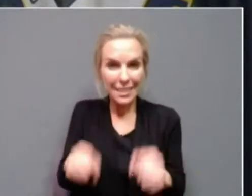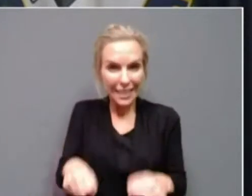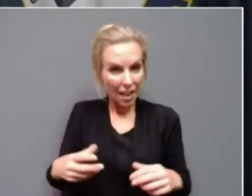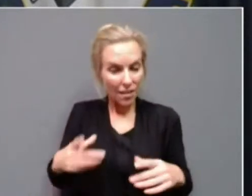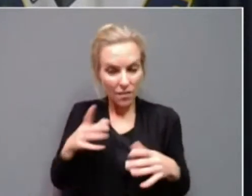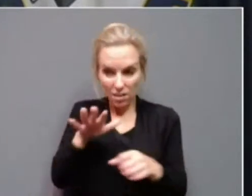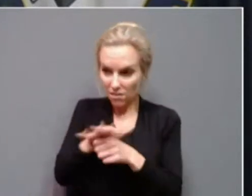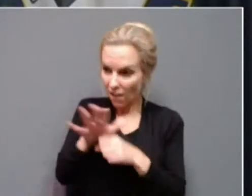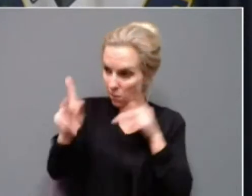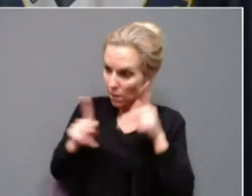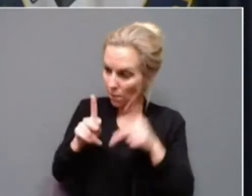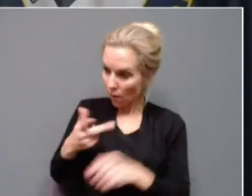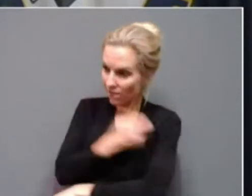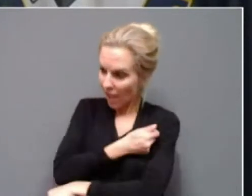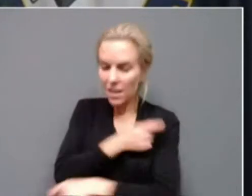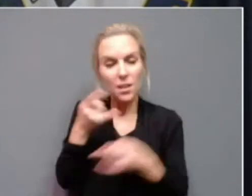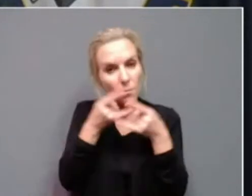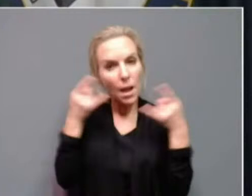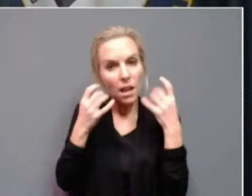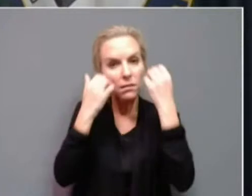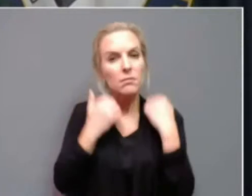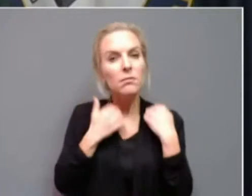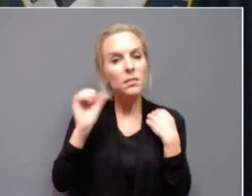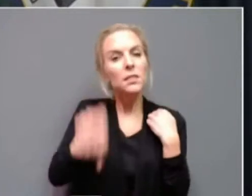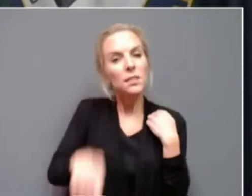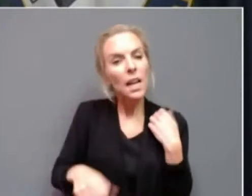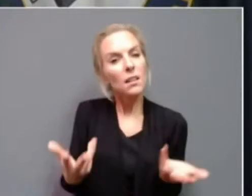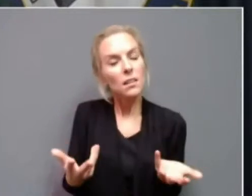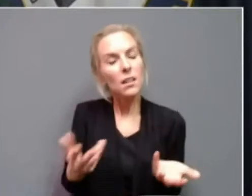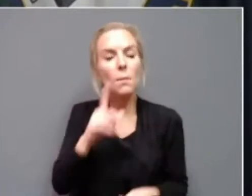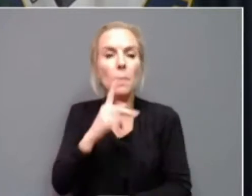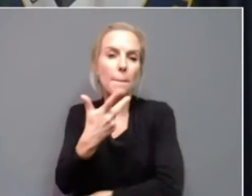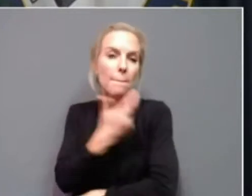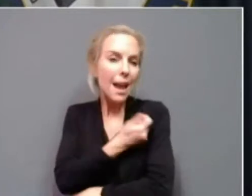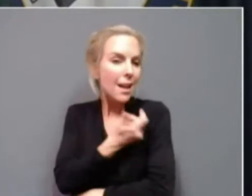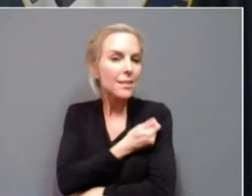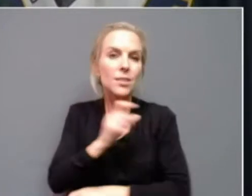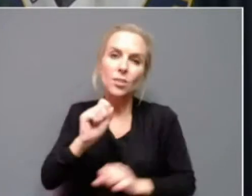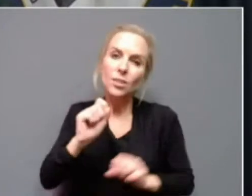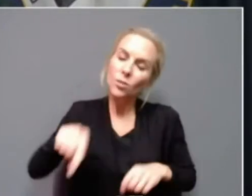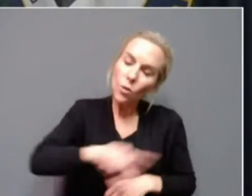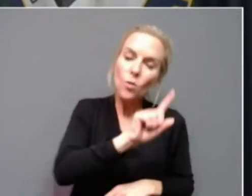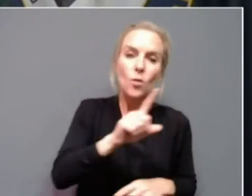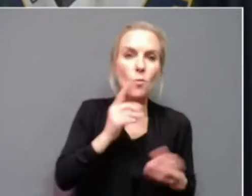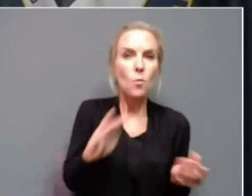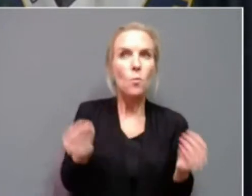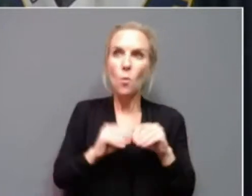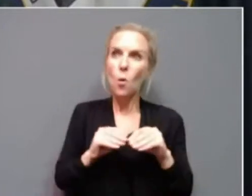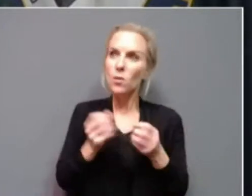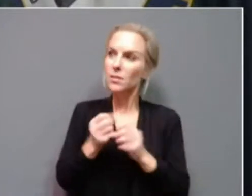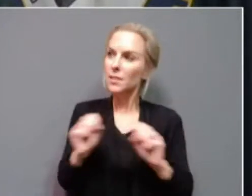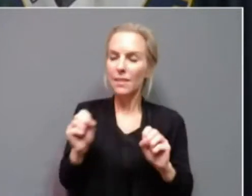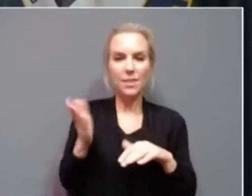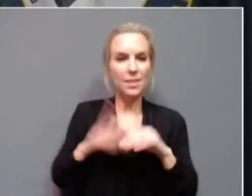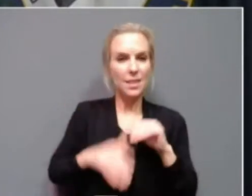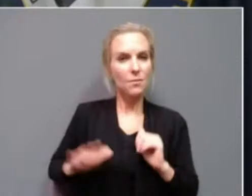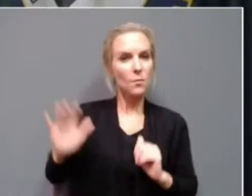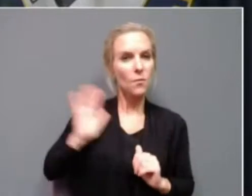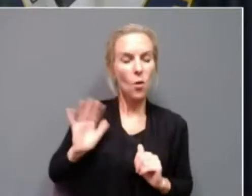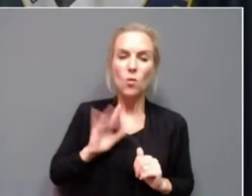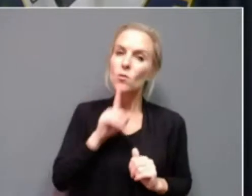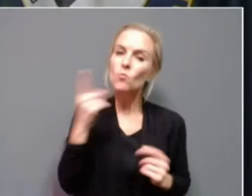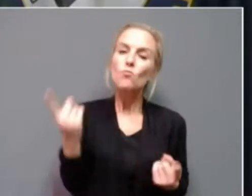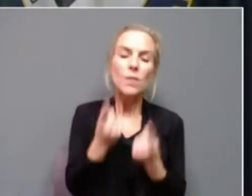Get vaccinated because we got a chance to be more than many of us ever thought was possible here in Kentucky. Something really